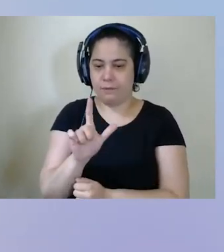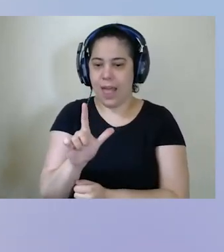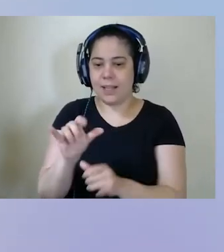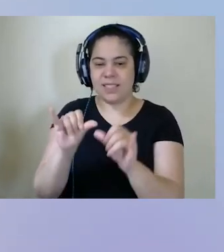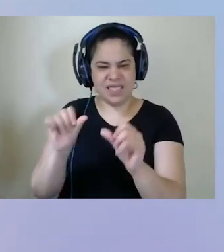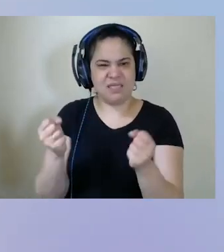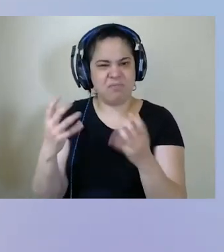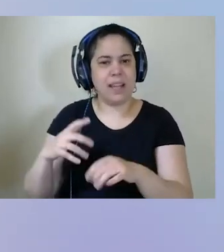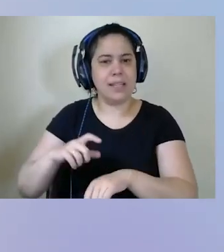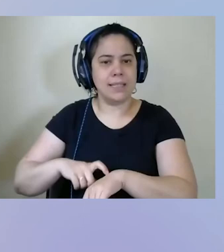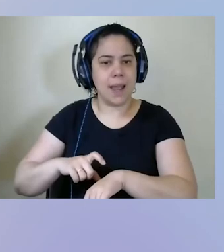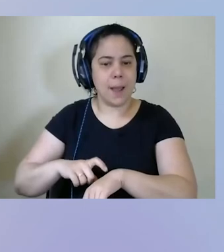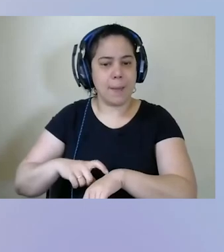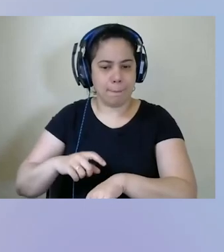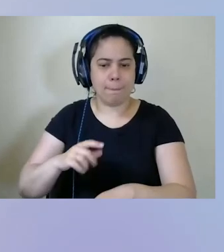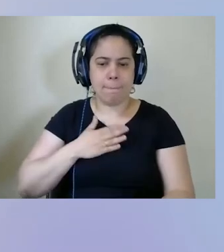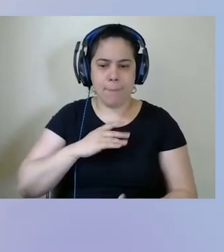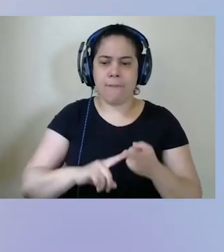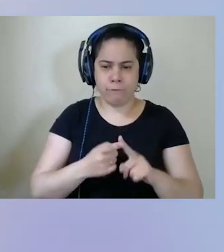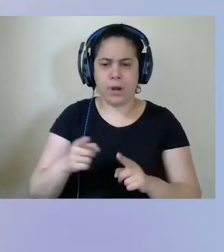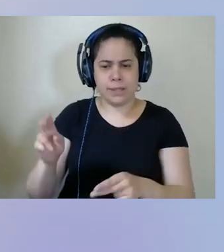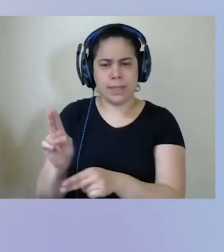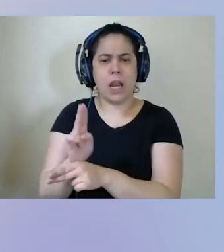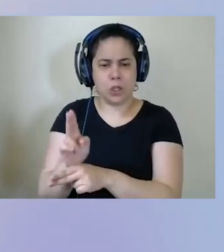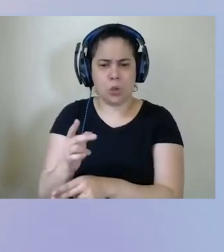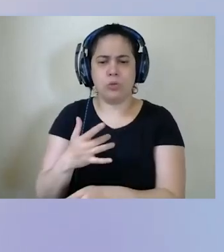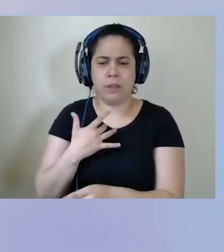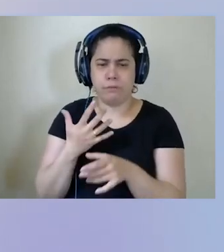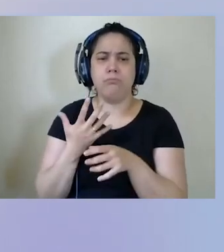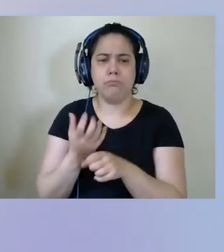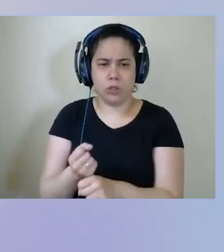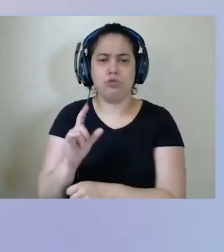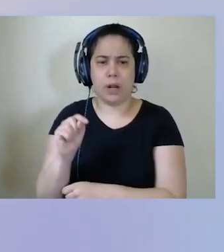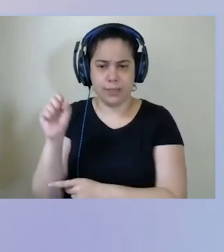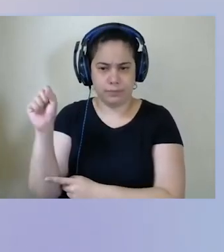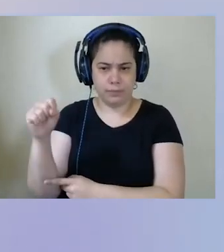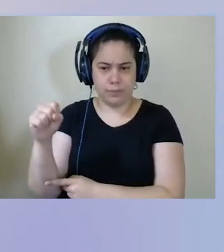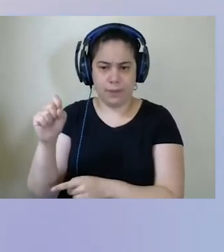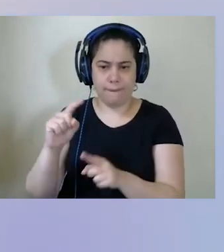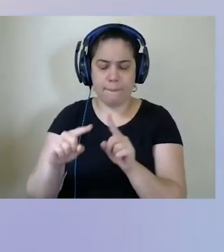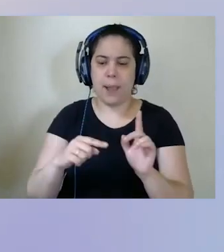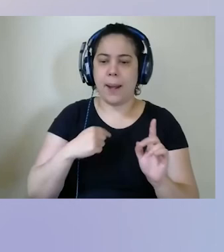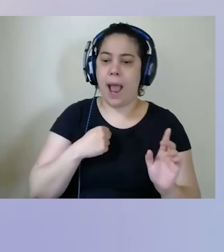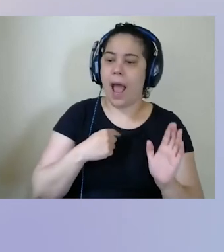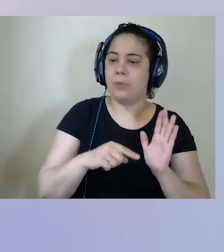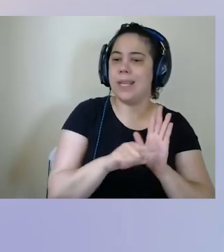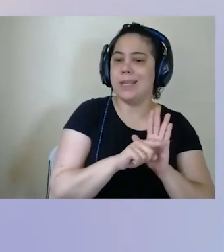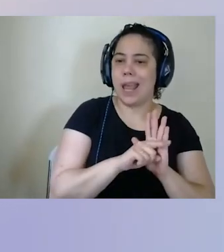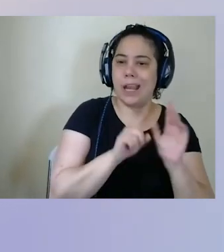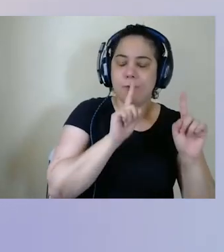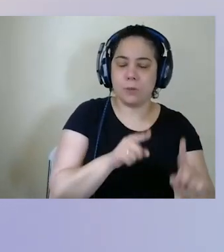times. I have friends who use it or are quite devoted to it. I had a negative response in using